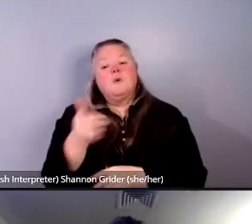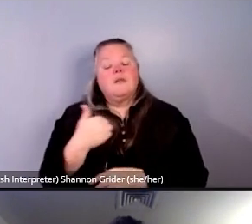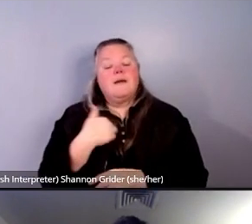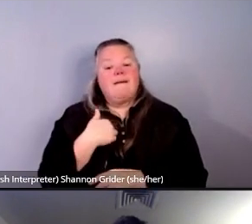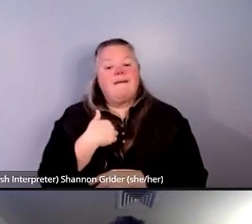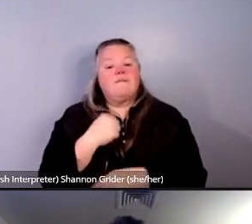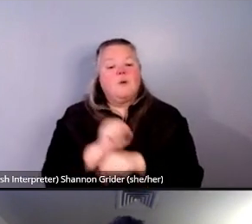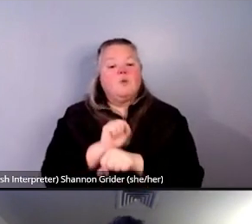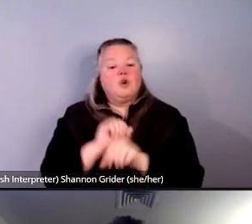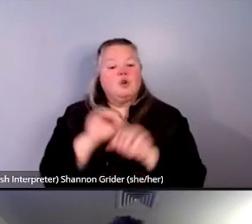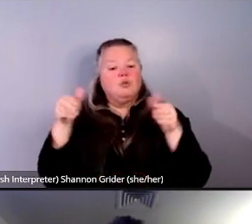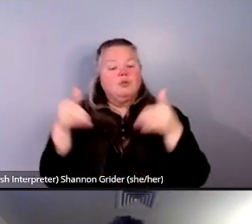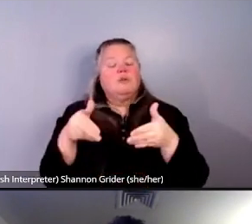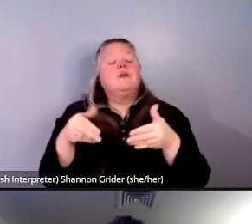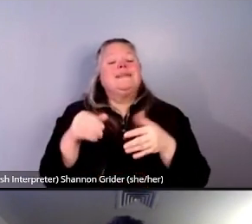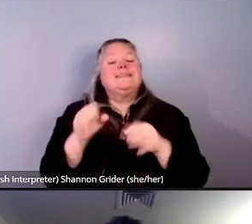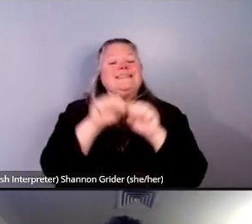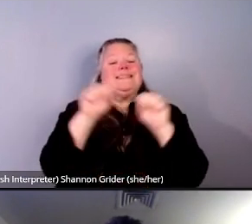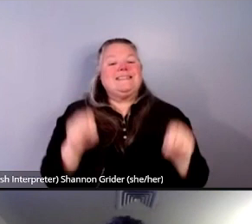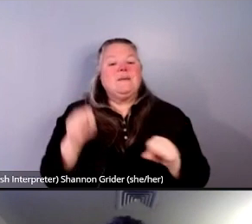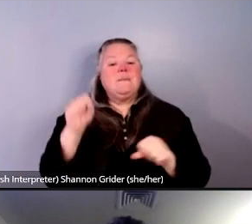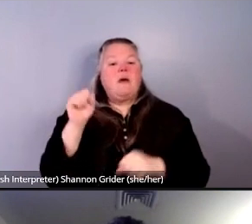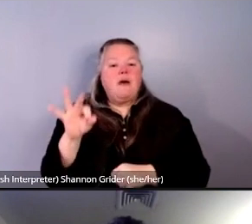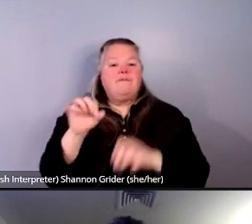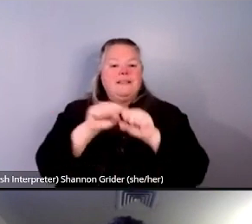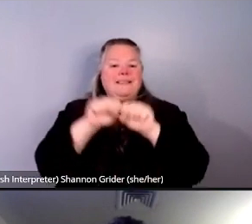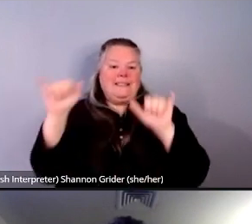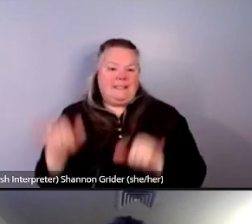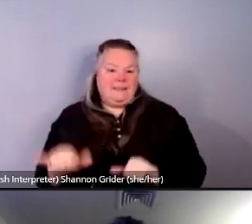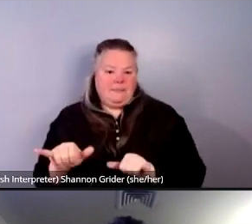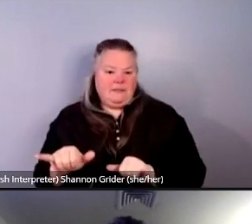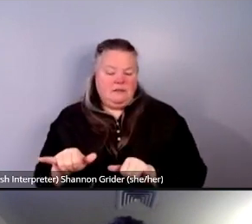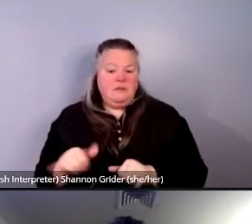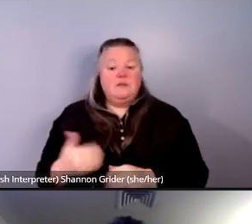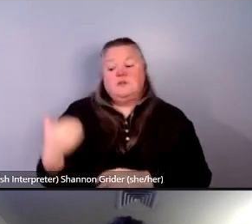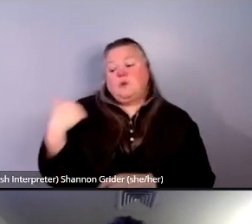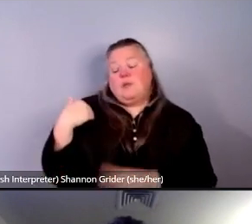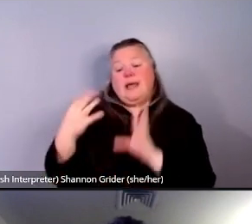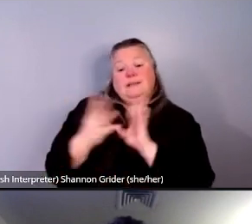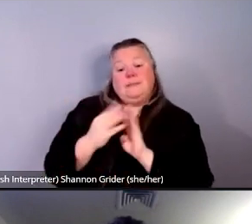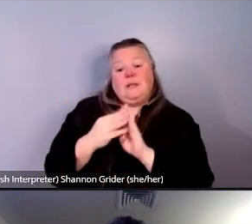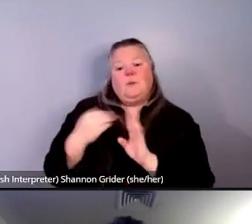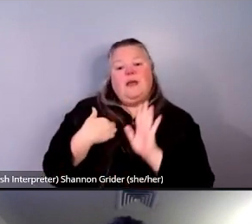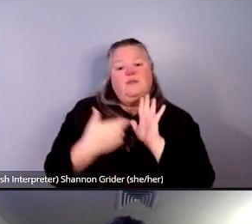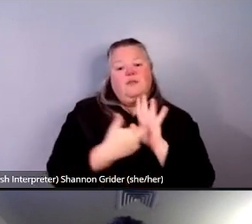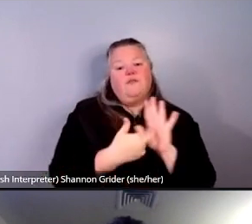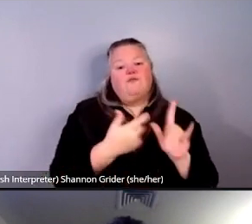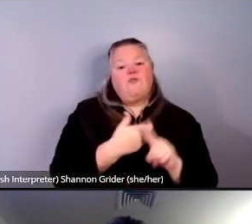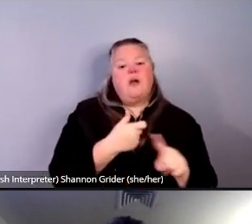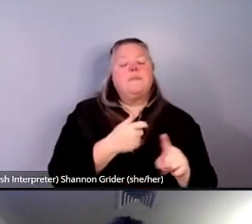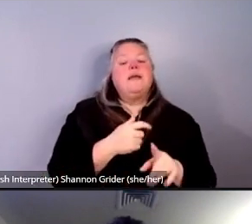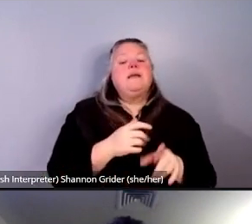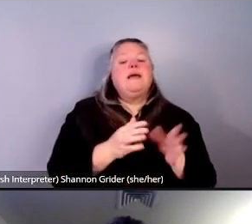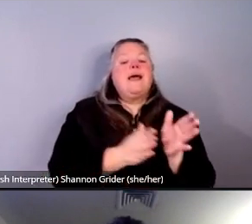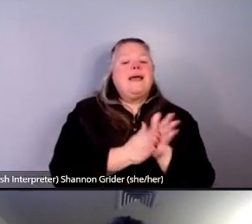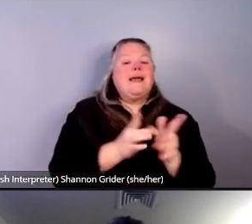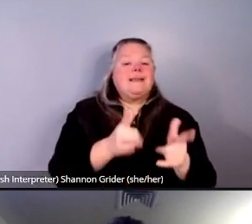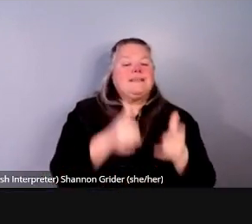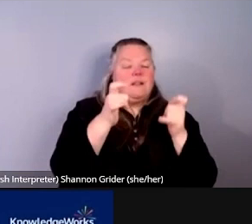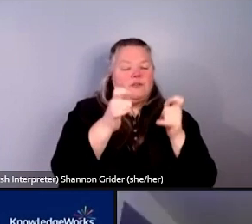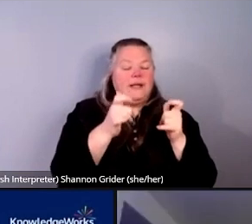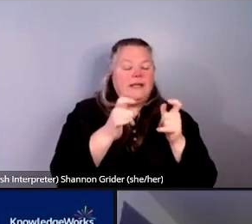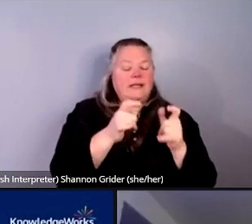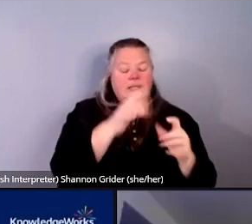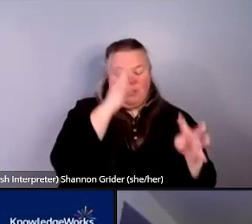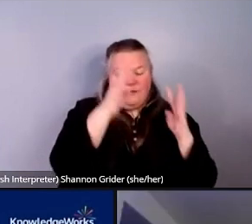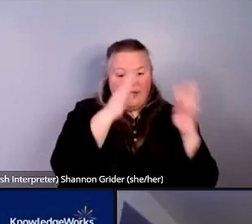around the system of systems. So we know during our last meeting, we had representatives from Accelerating Innovation who came to talk about the menu